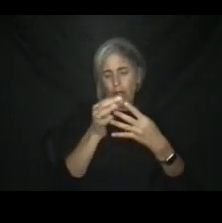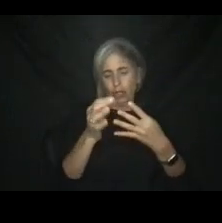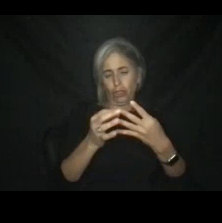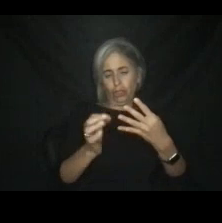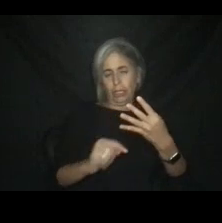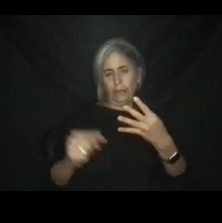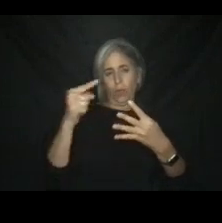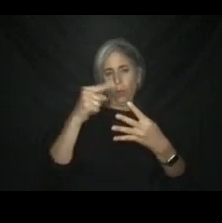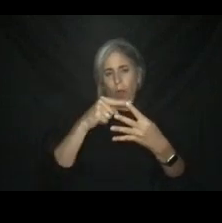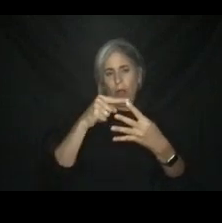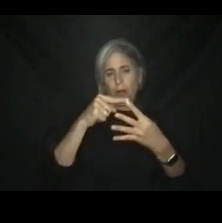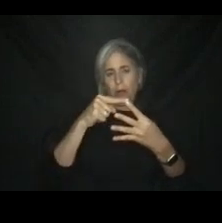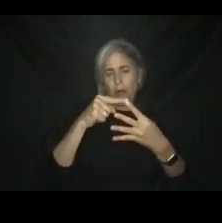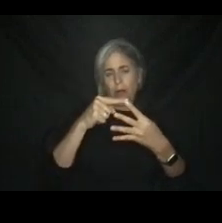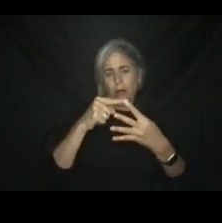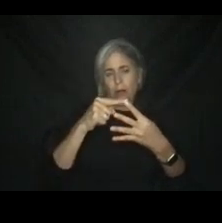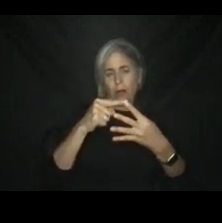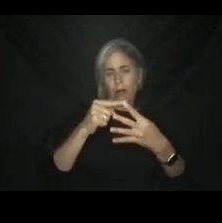Next slide, please.